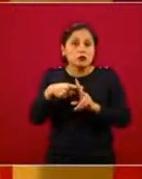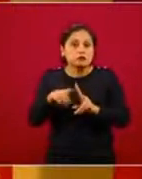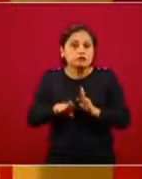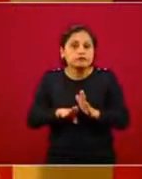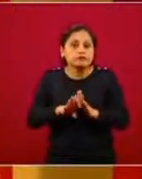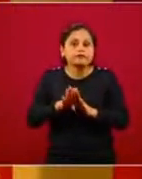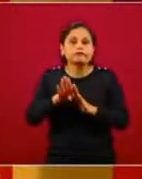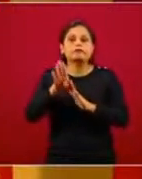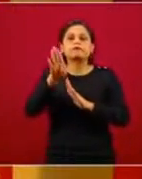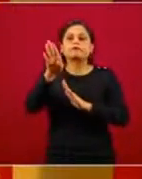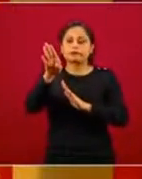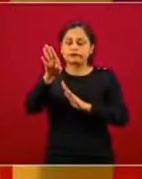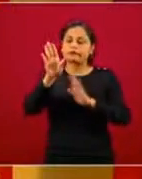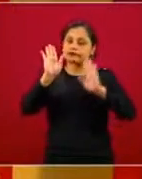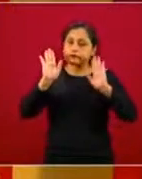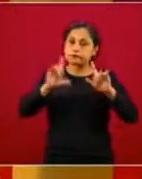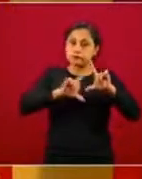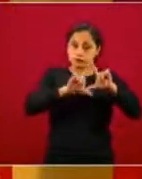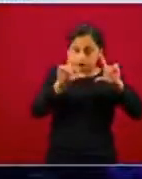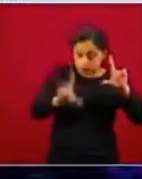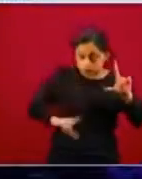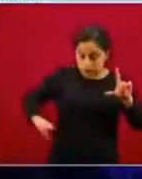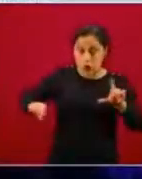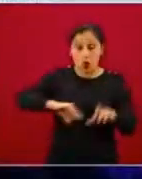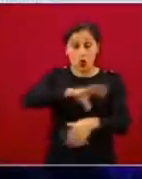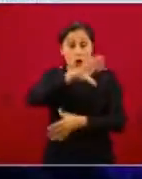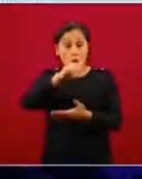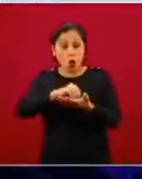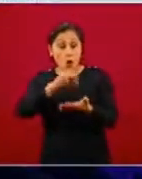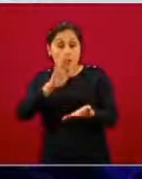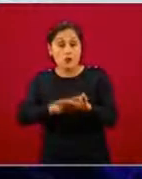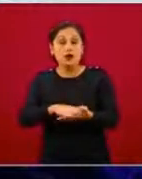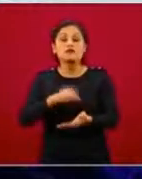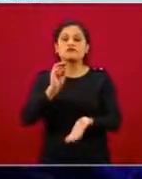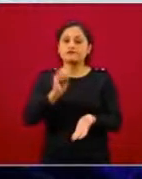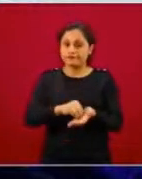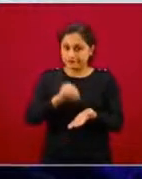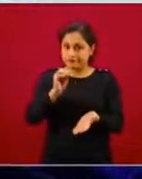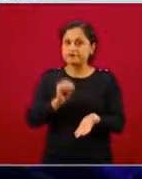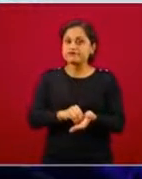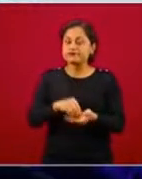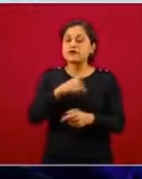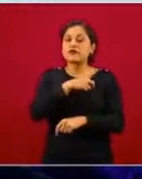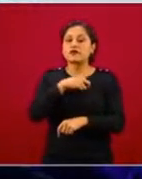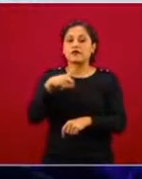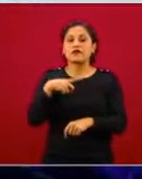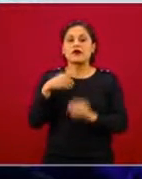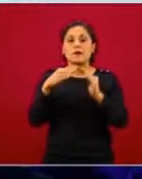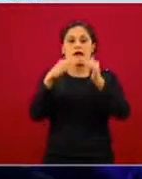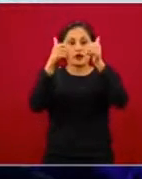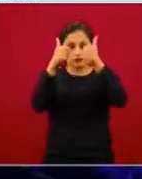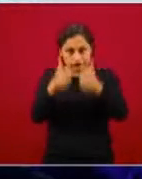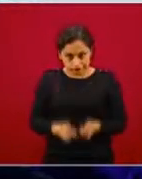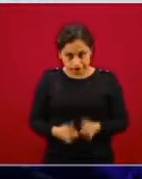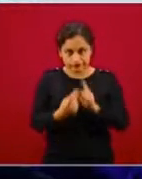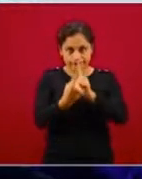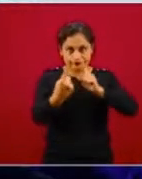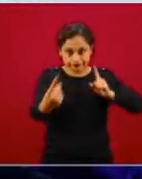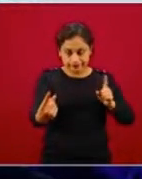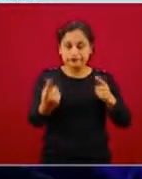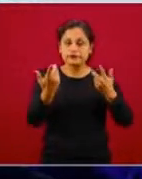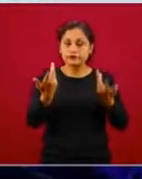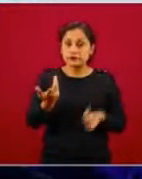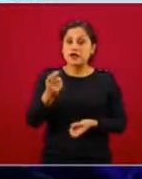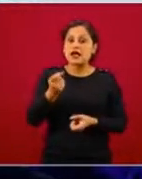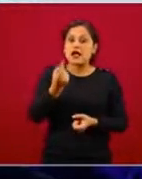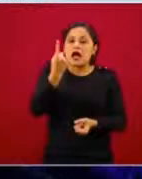well. mantener And we have to todavía remind you, the las whole country restricciones de has to movilidad en el espacio continue público y reducing solo entrará en mobility función and las staying out of actividades